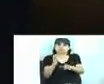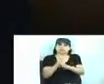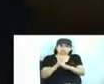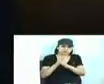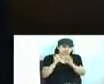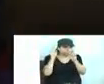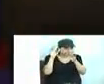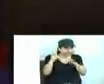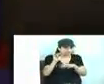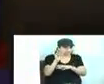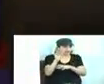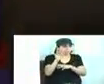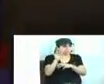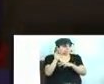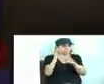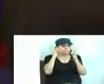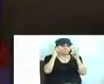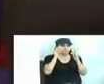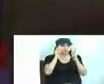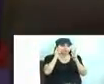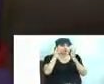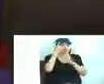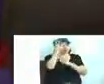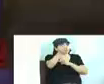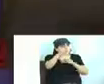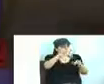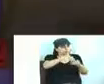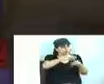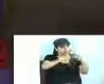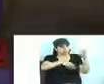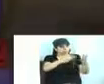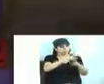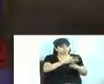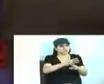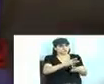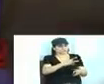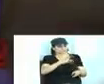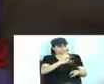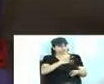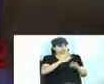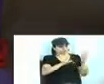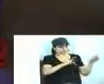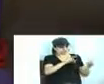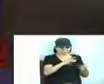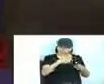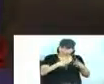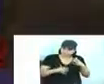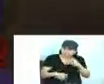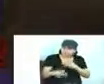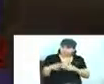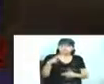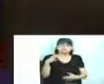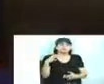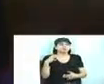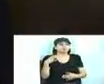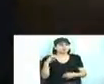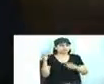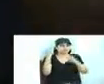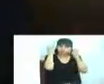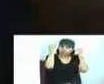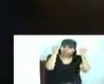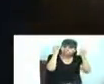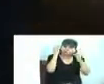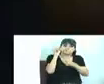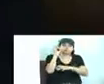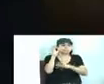vision and the love that we share out into the world to touch the hearts of the people who are hungering? Imagine, if you will,